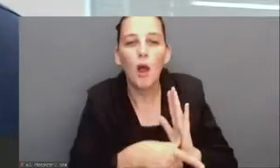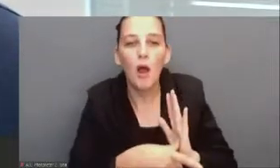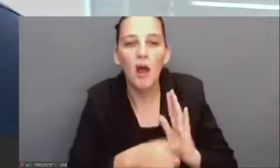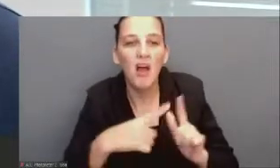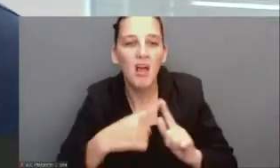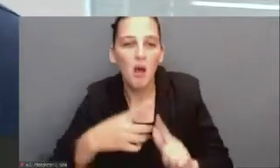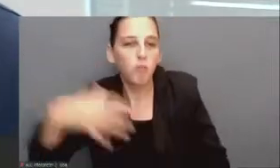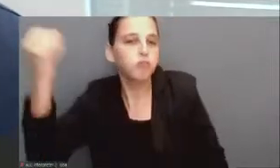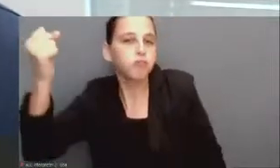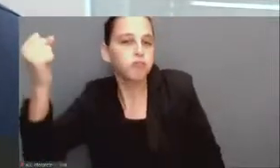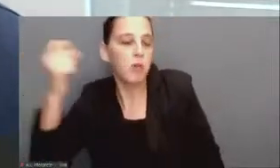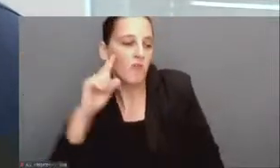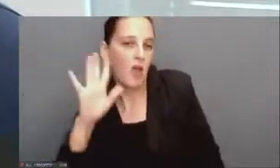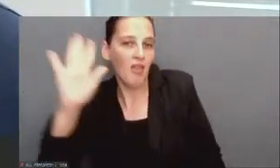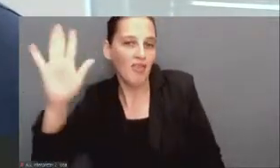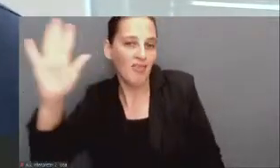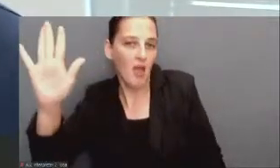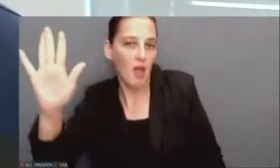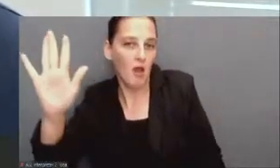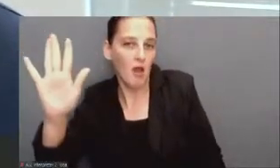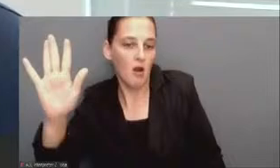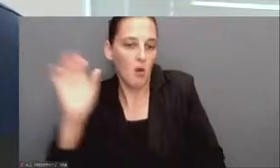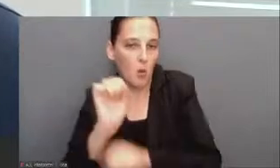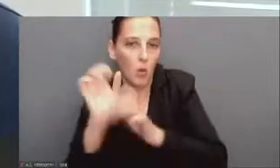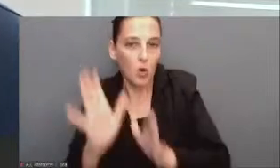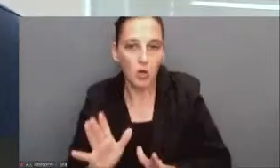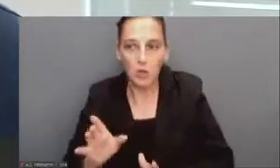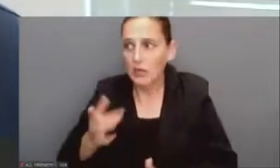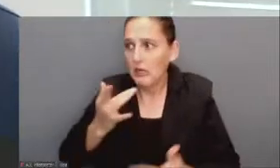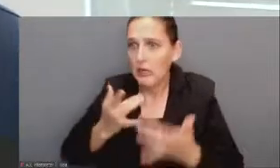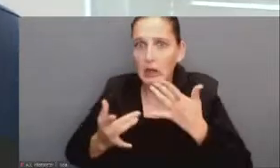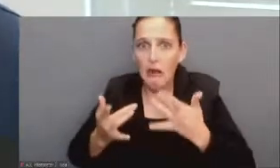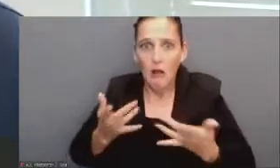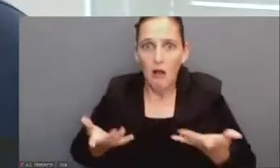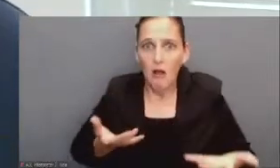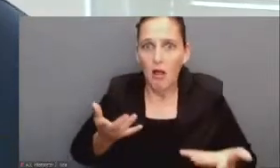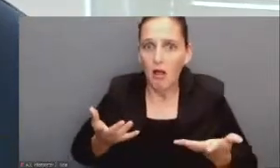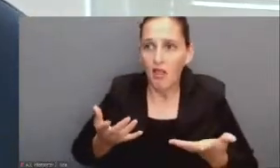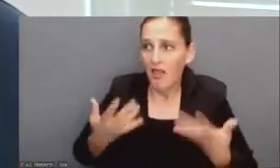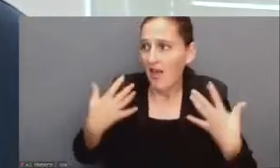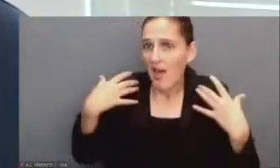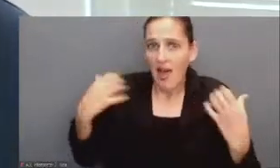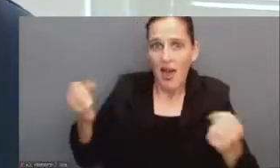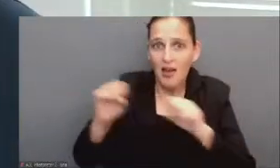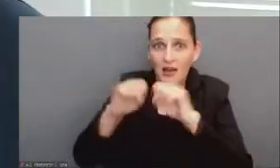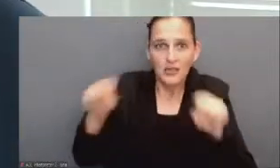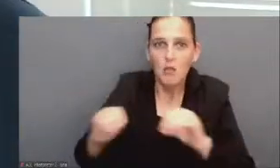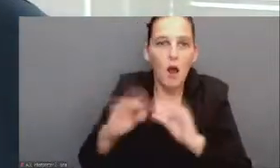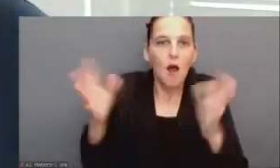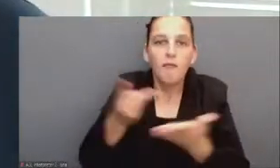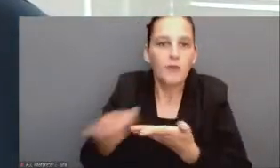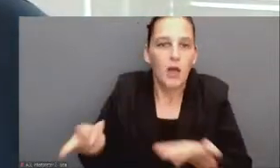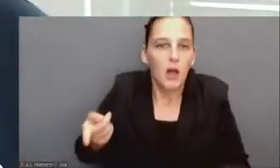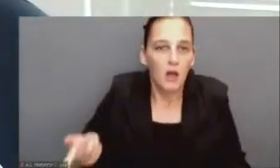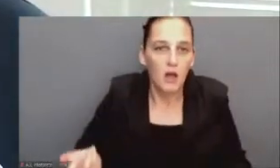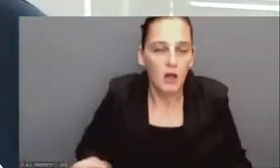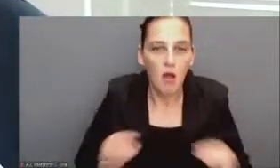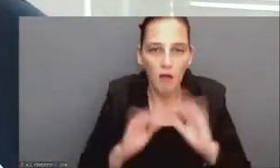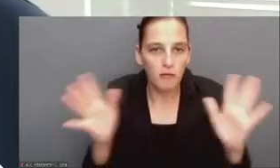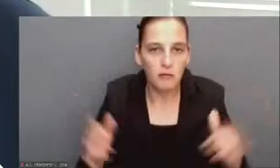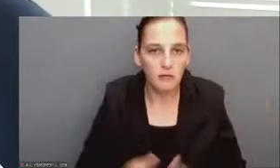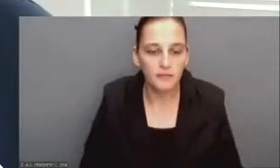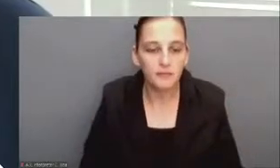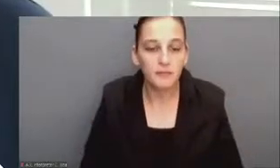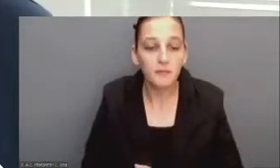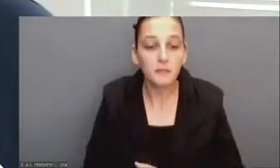care for their own people. They were left short by our health system and by our nation. I'll also note that frontline